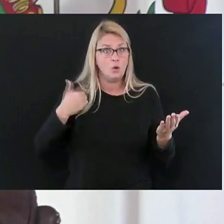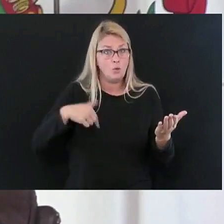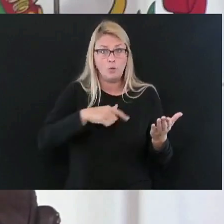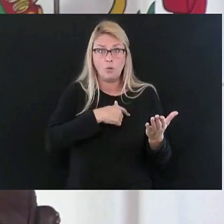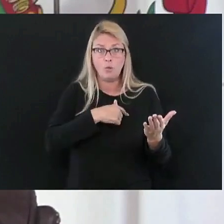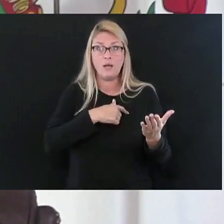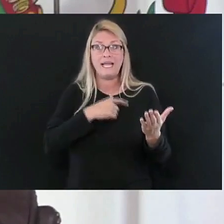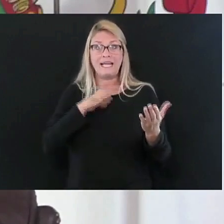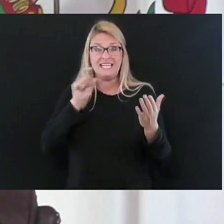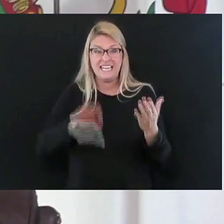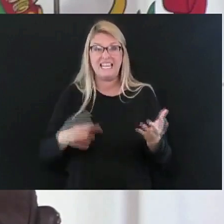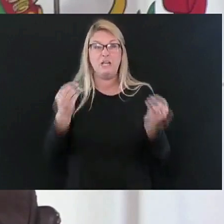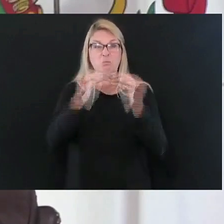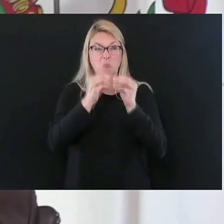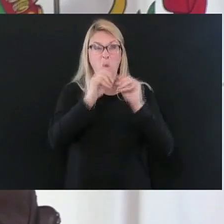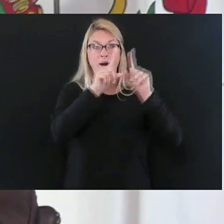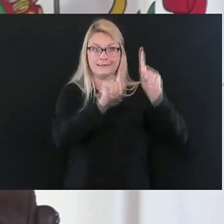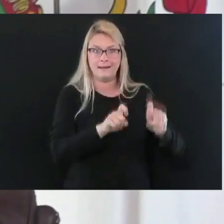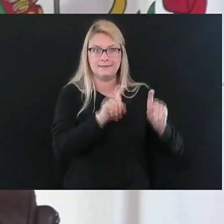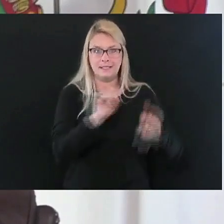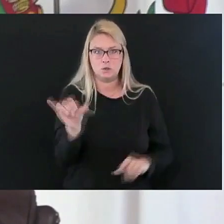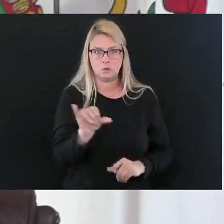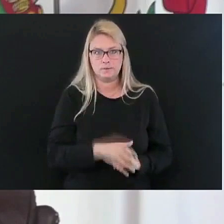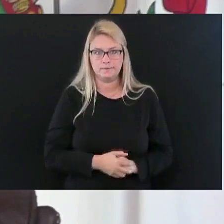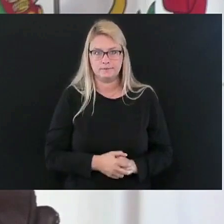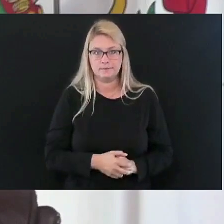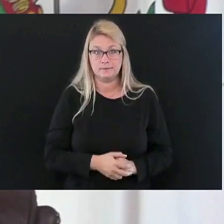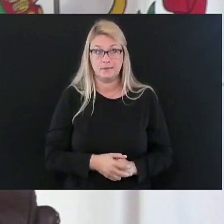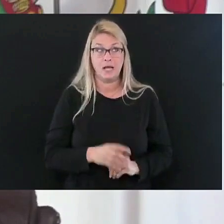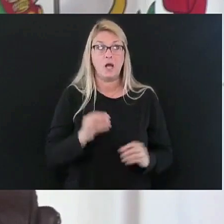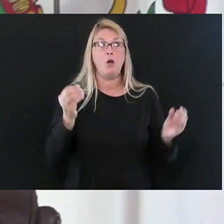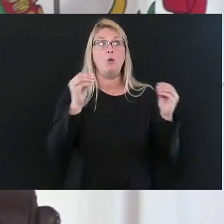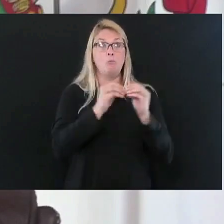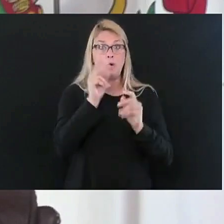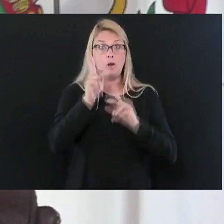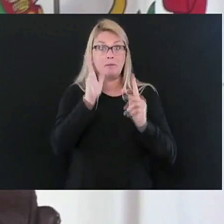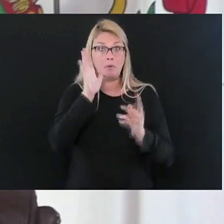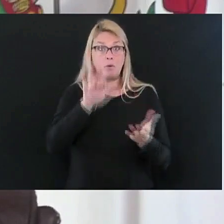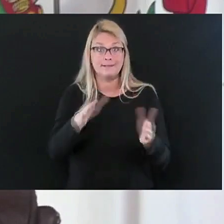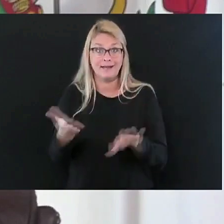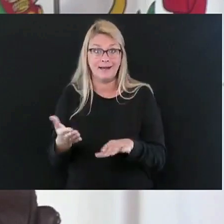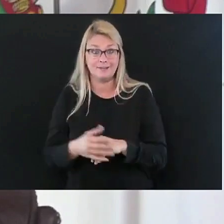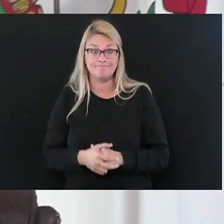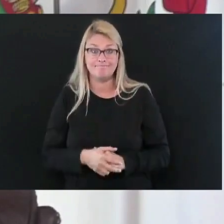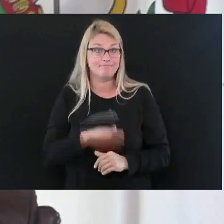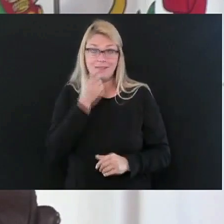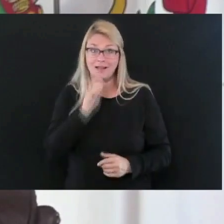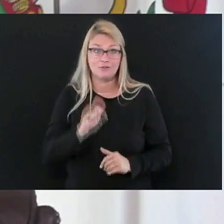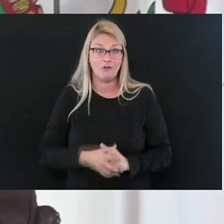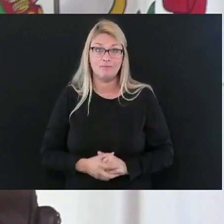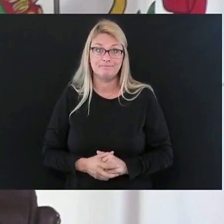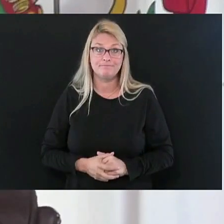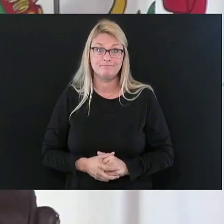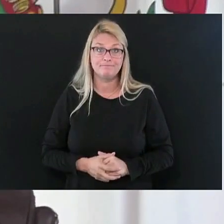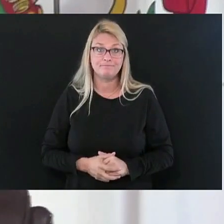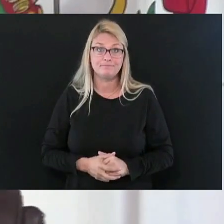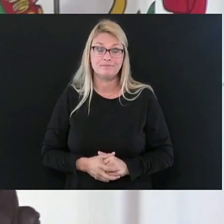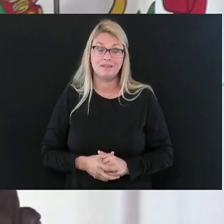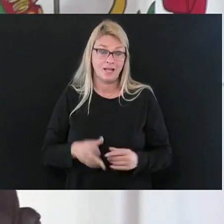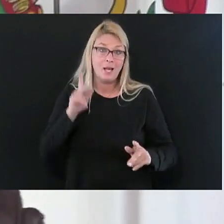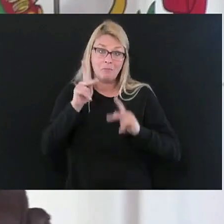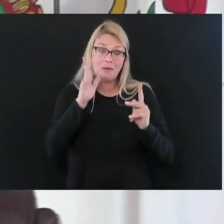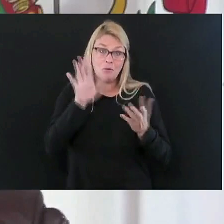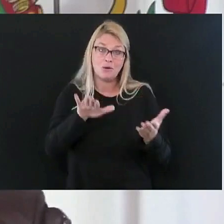don't go get tested, we're going to lose more than we should have. That's all there is to it. We're still going to lose